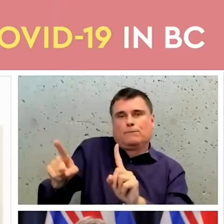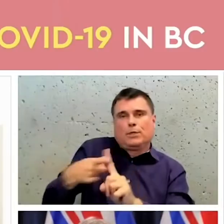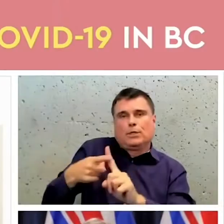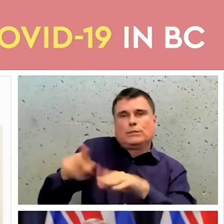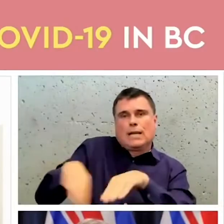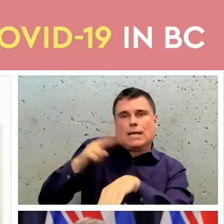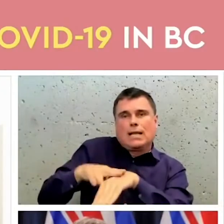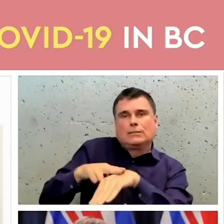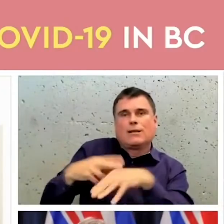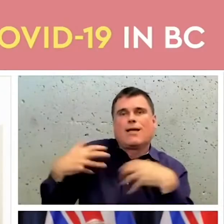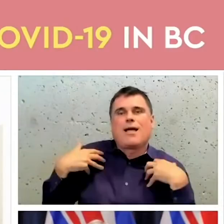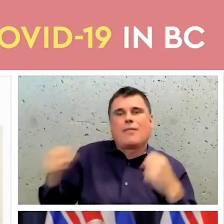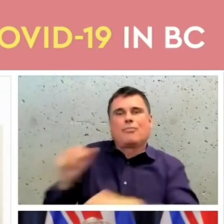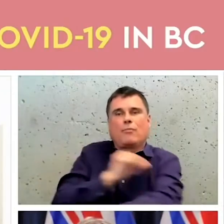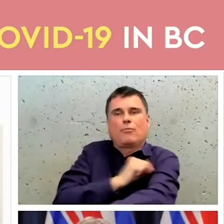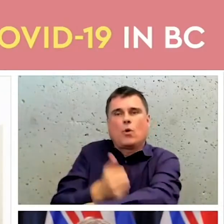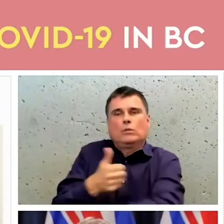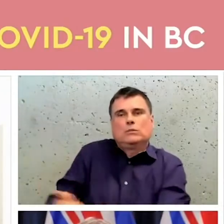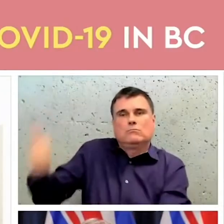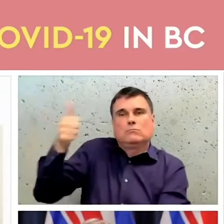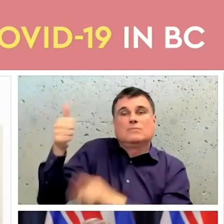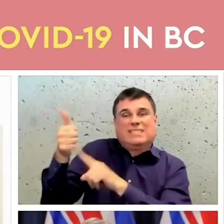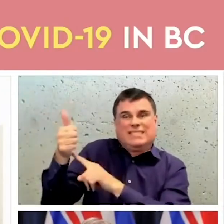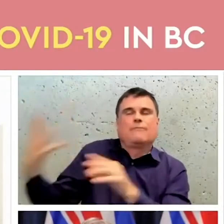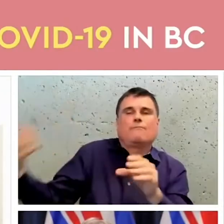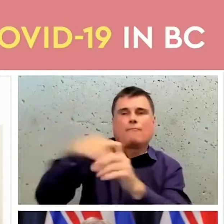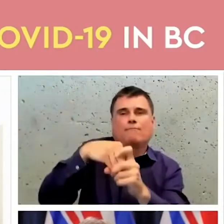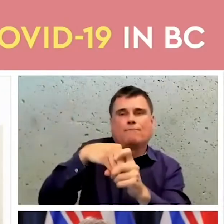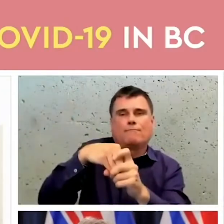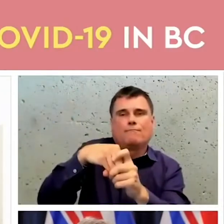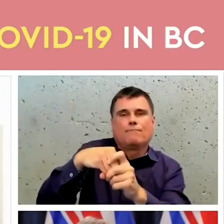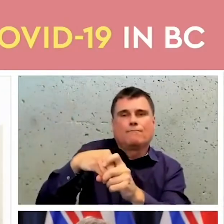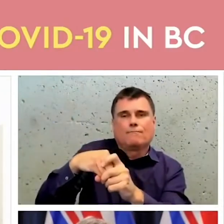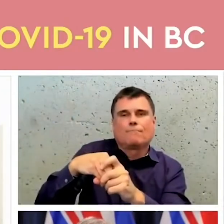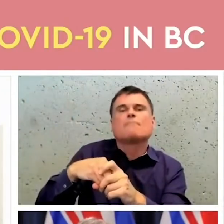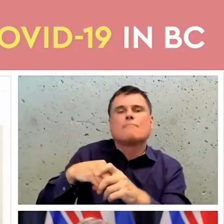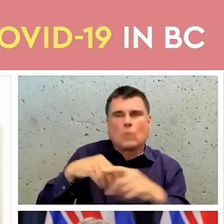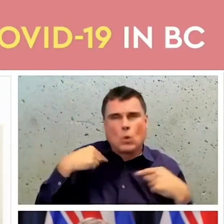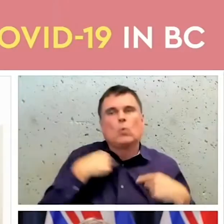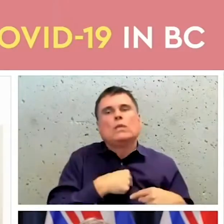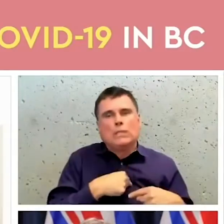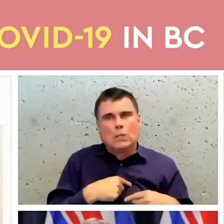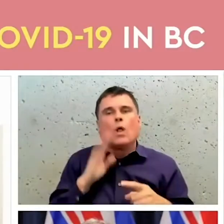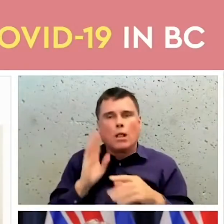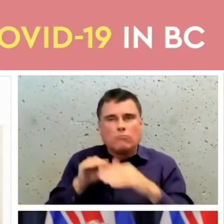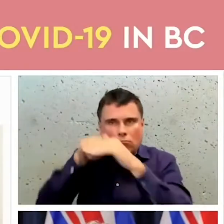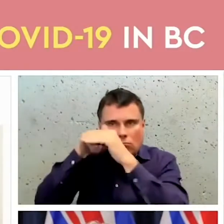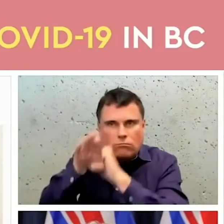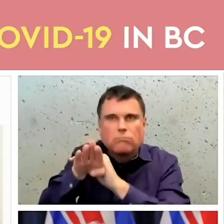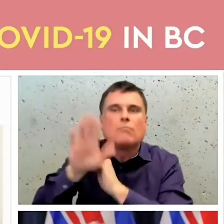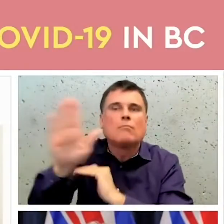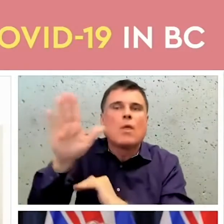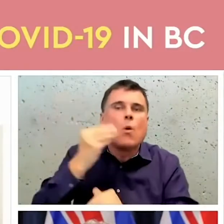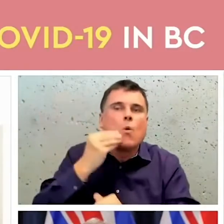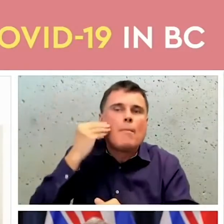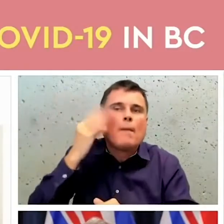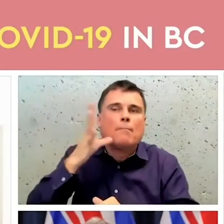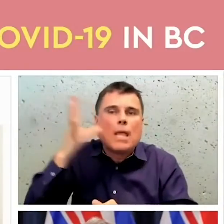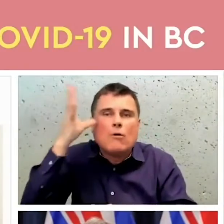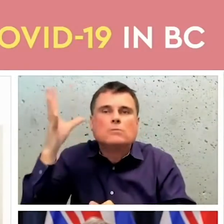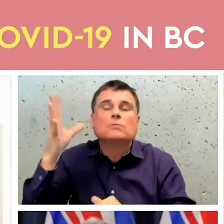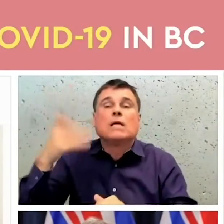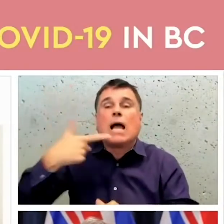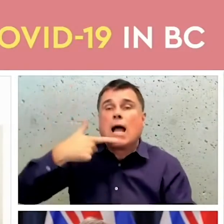communities, their children, the elders, parents, who are all involved in raising their children and making sure that